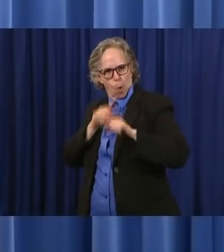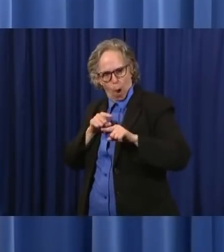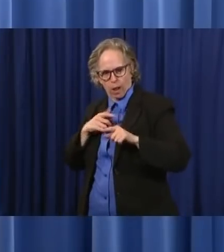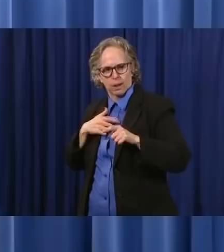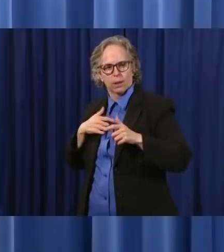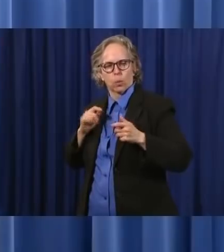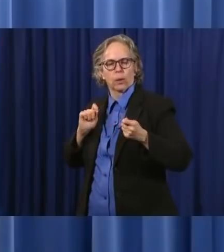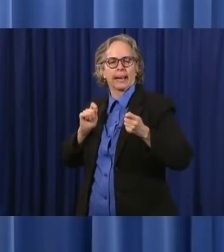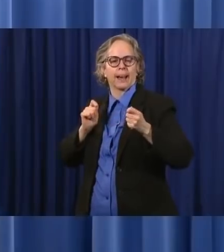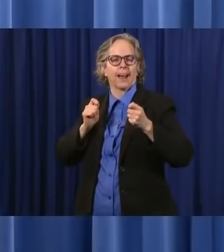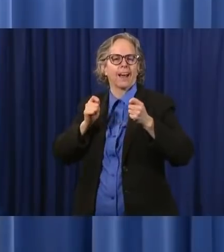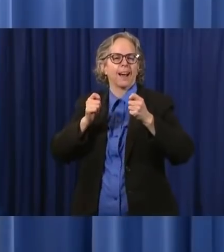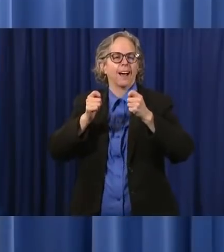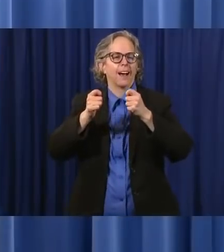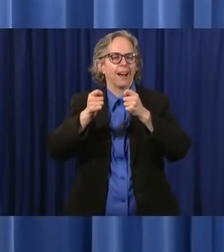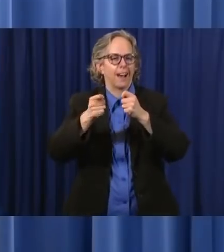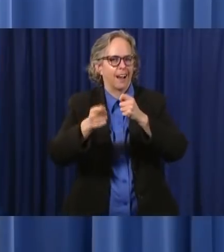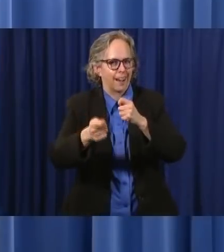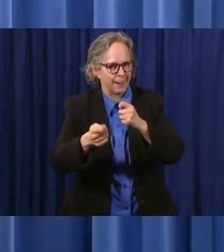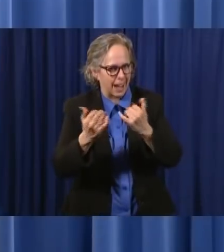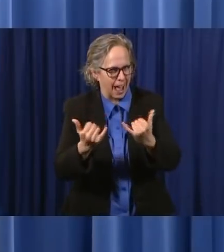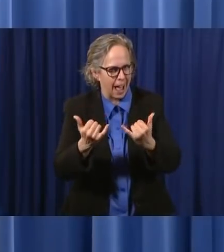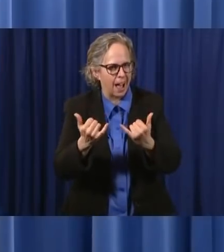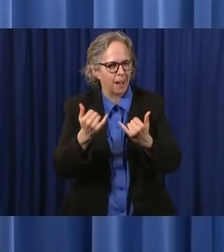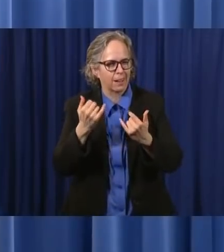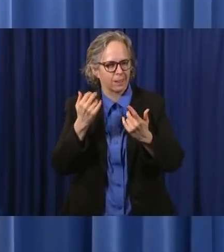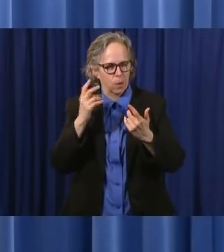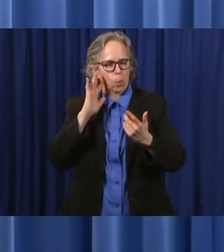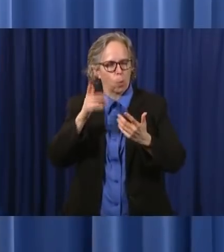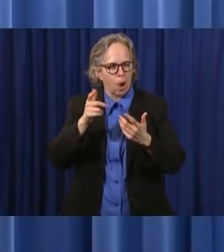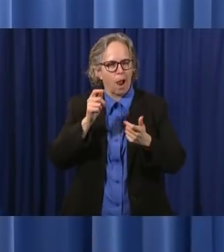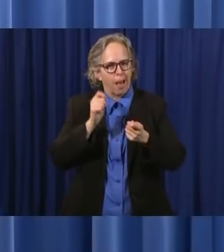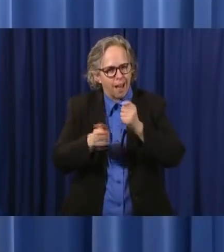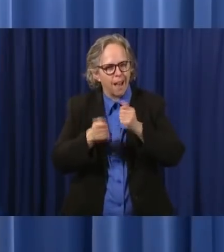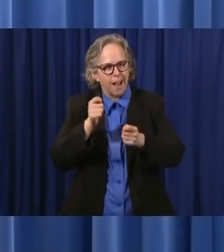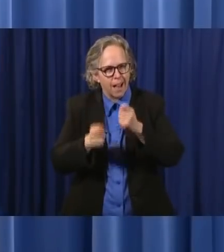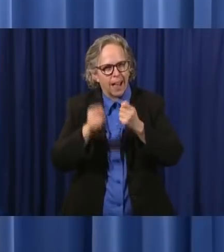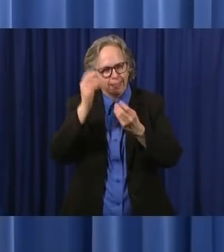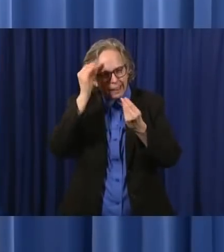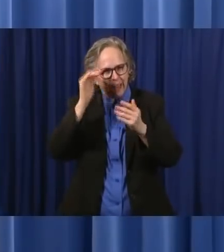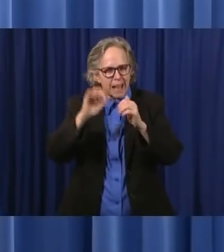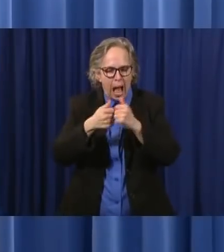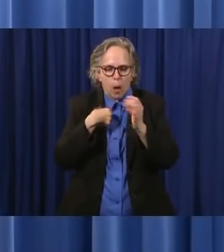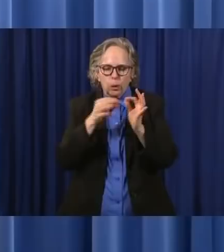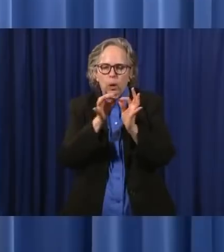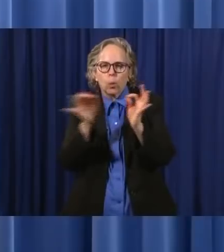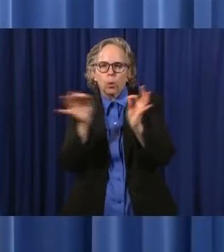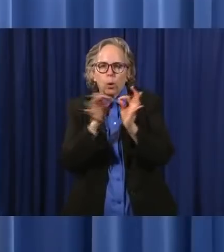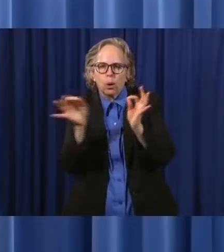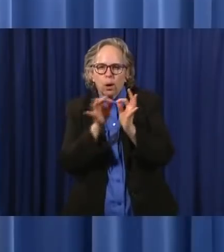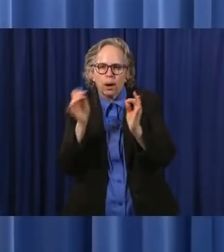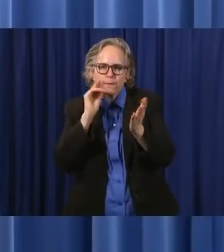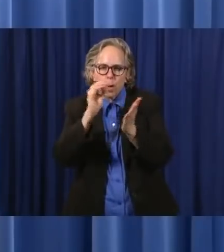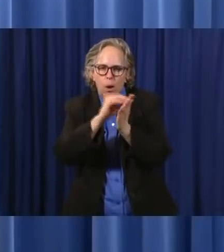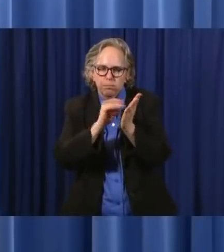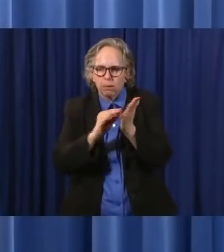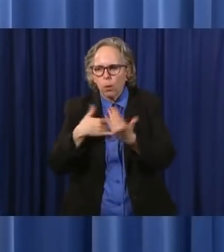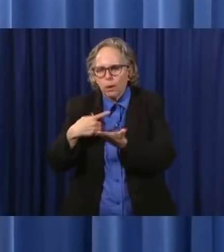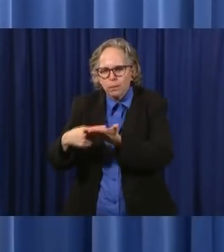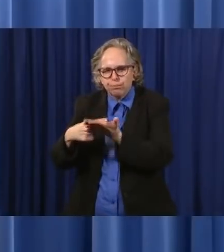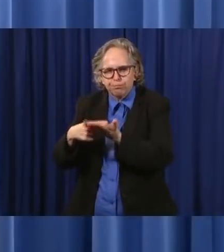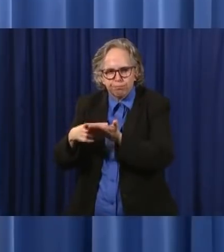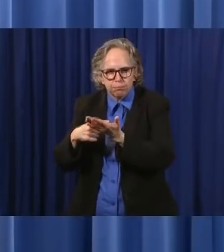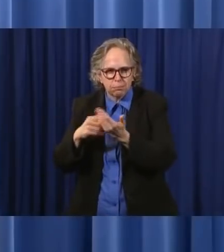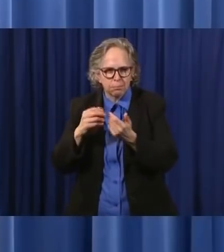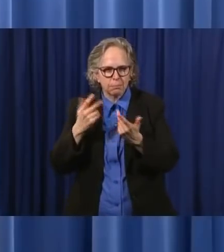this morning. Something I intend to work on. I talked with Senate President Larry Obhoff about